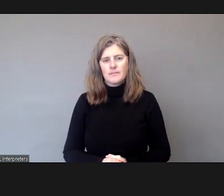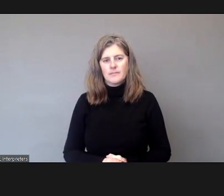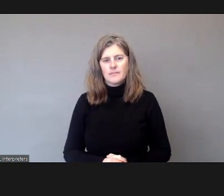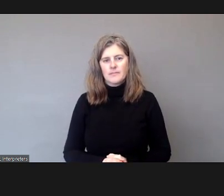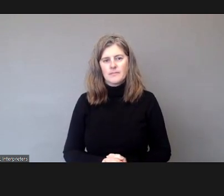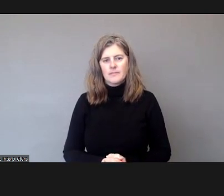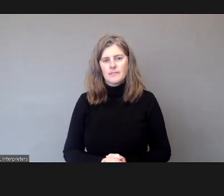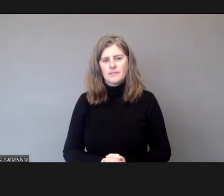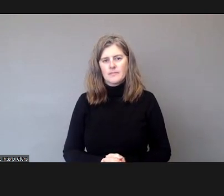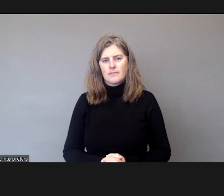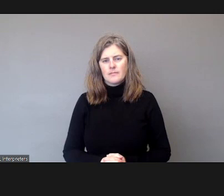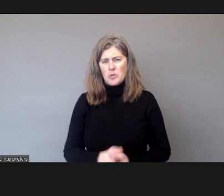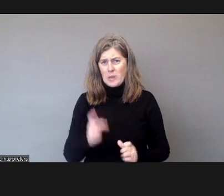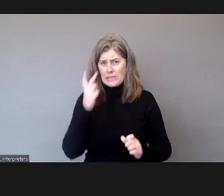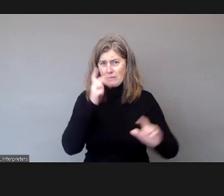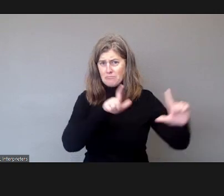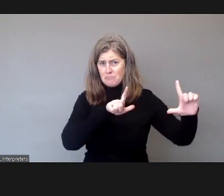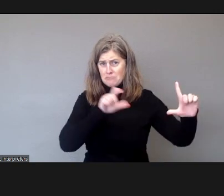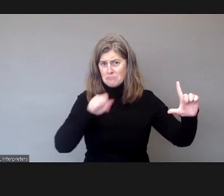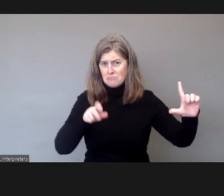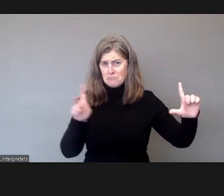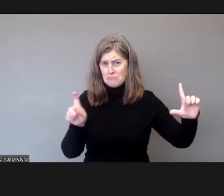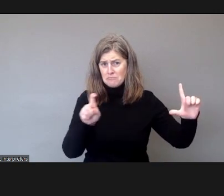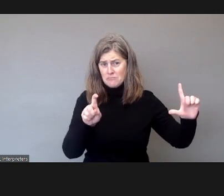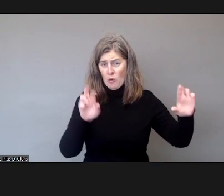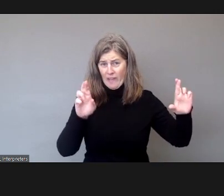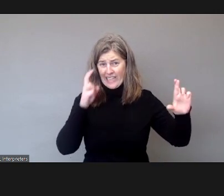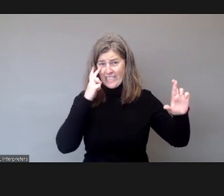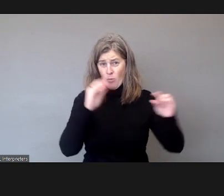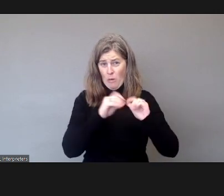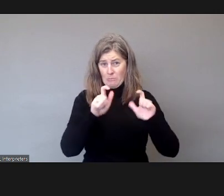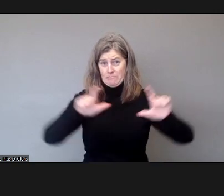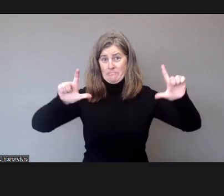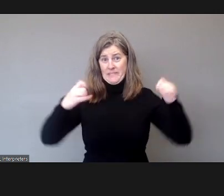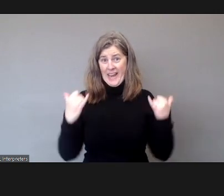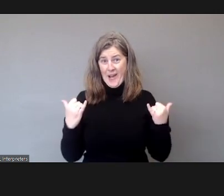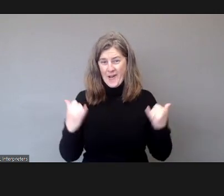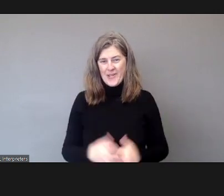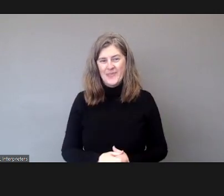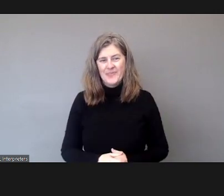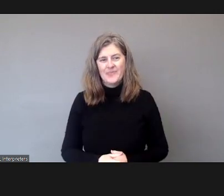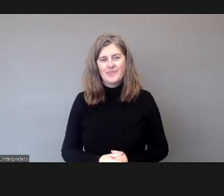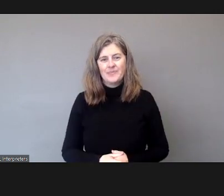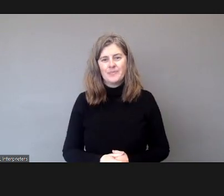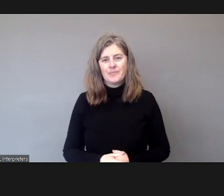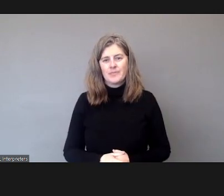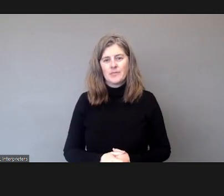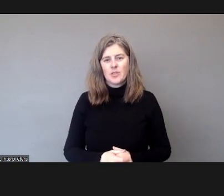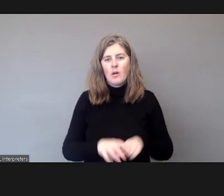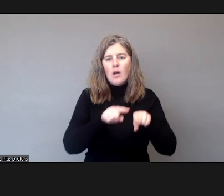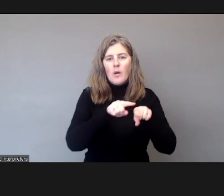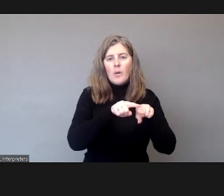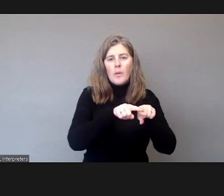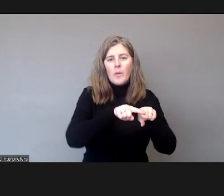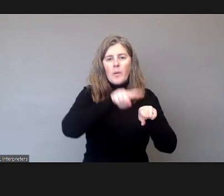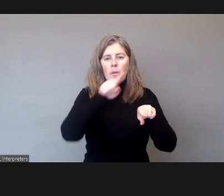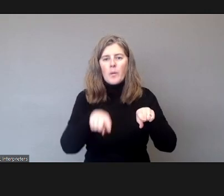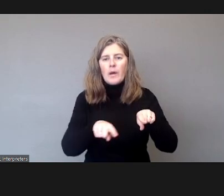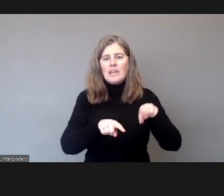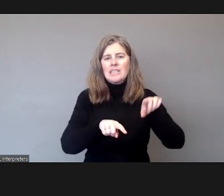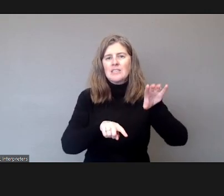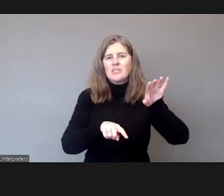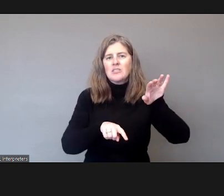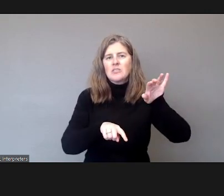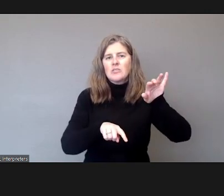think you can see a slide now, and hopefully you can see a bigger slide. This was Delta. And at first we thought, oh, we're